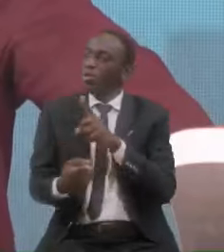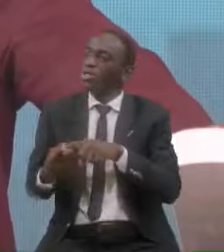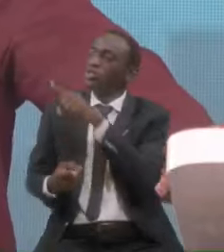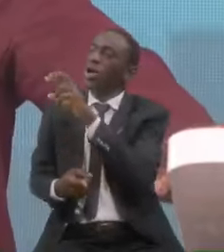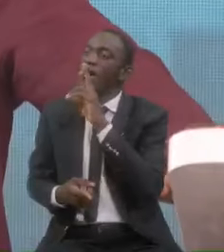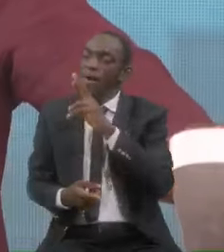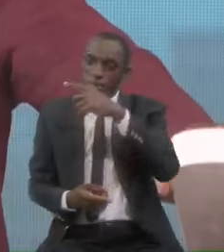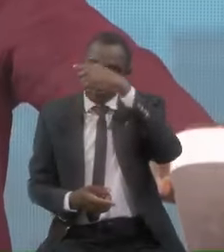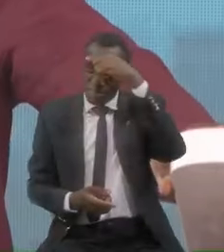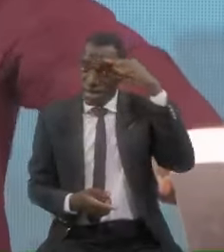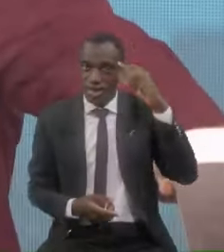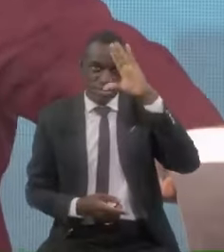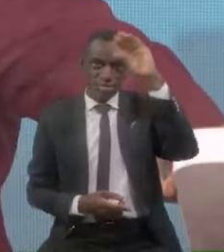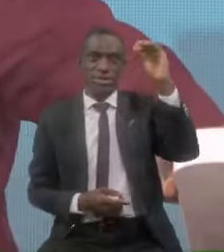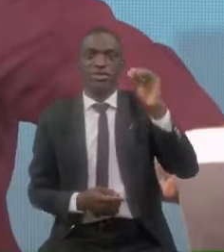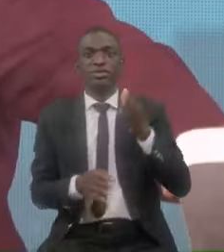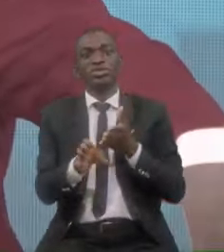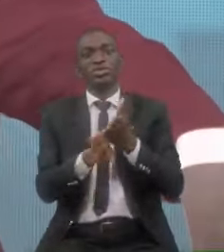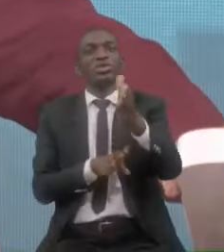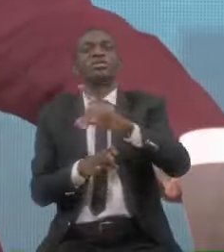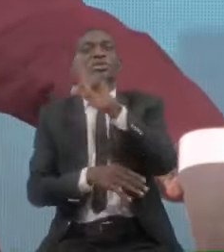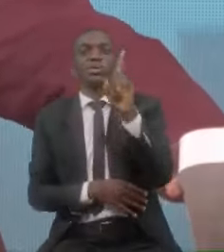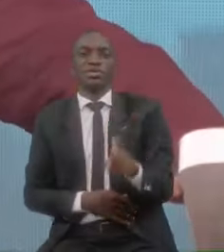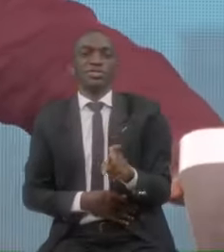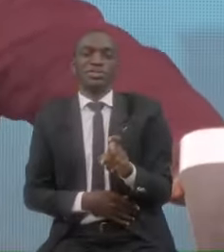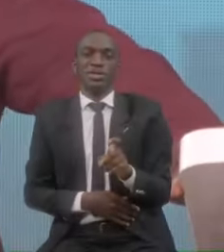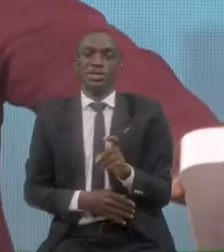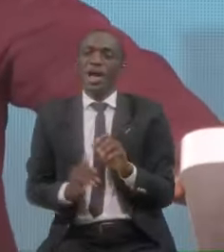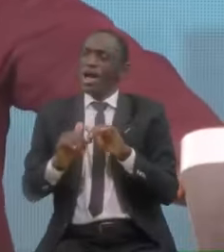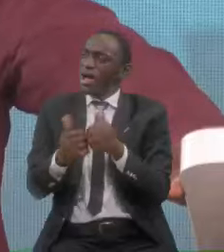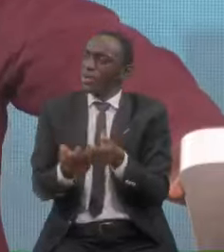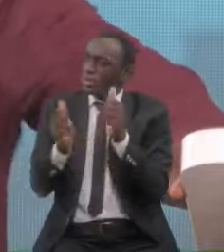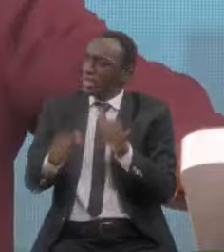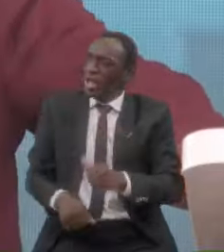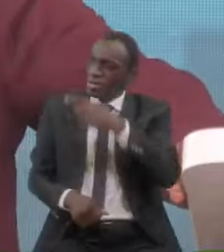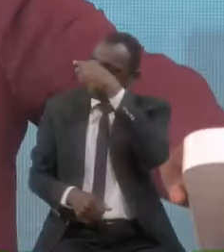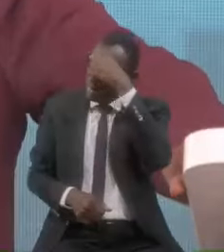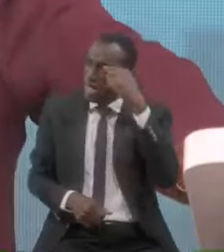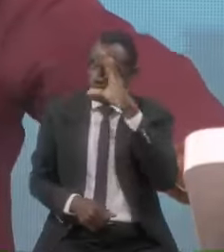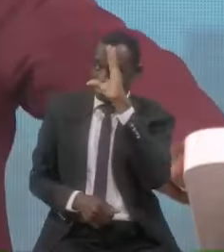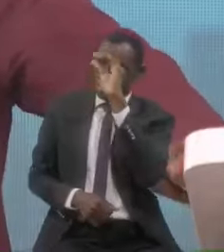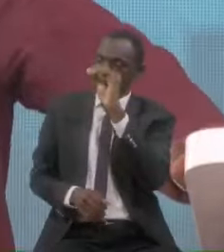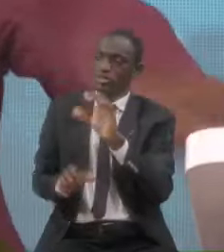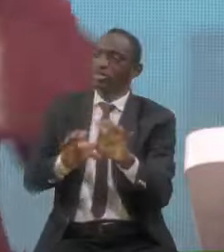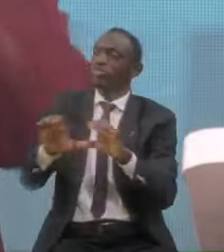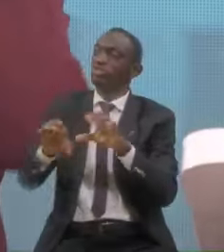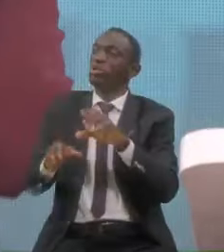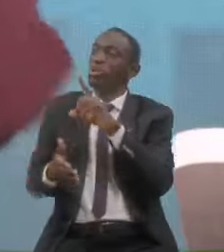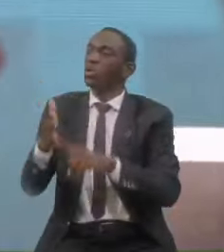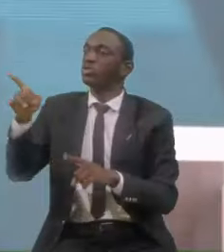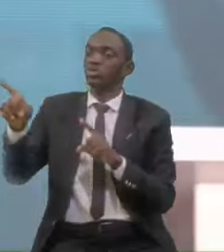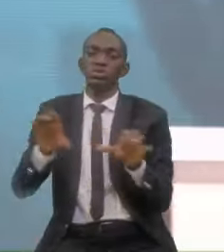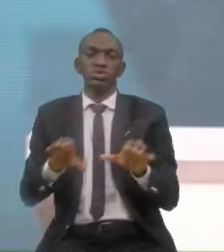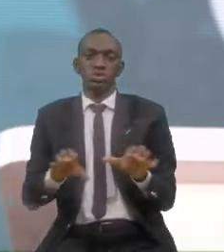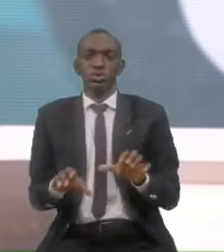you are straightforward. How can a black man do what you're doing? Tell me